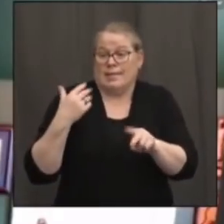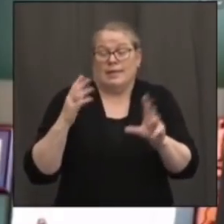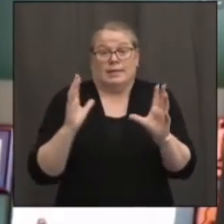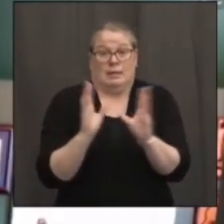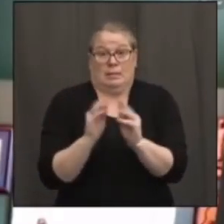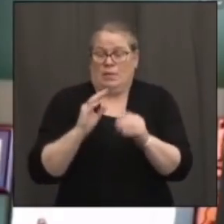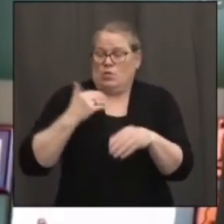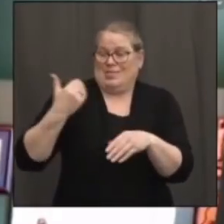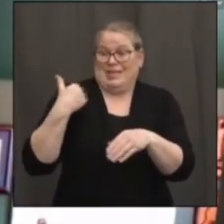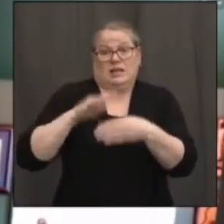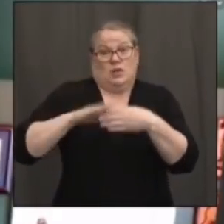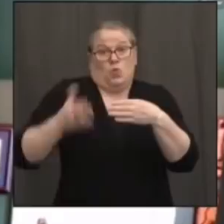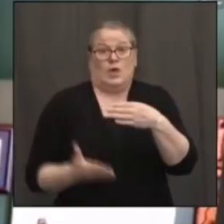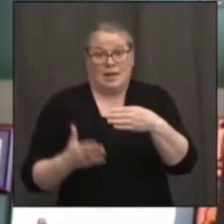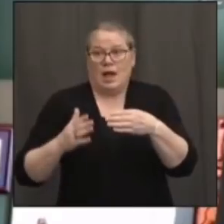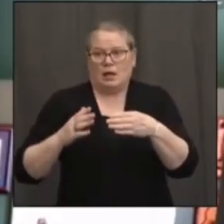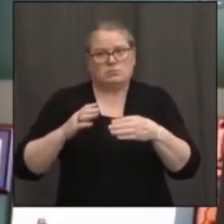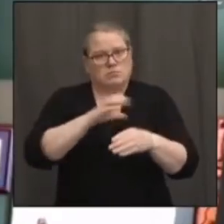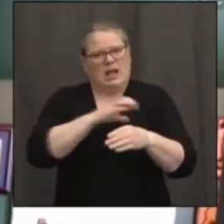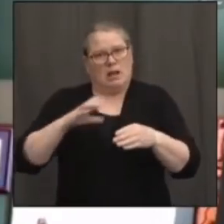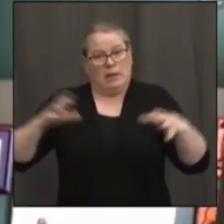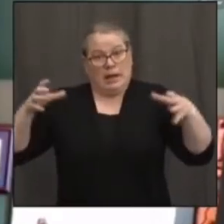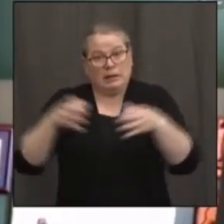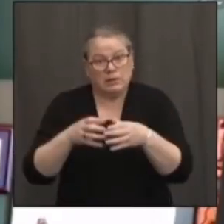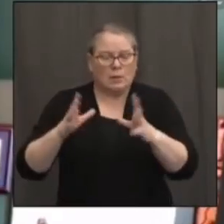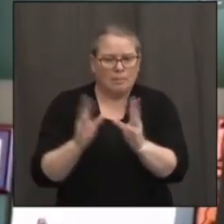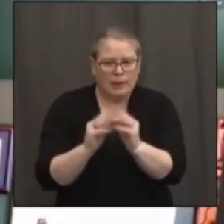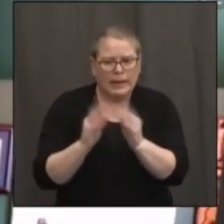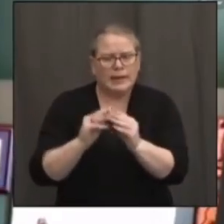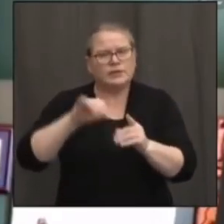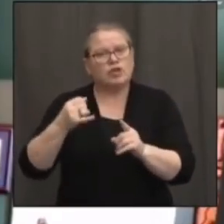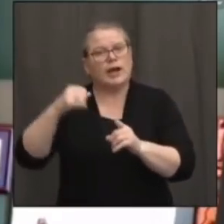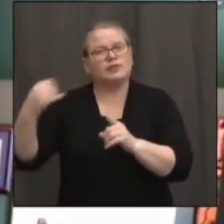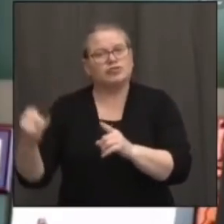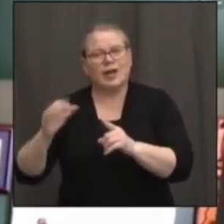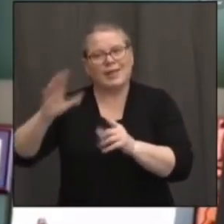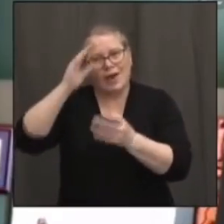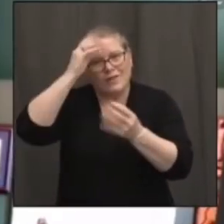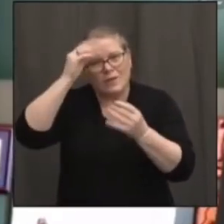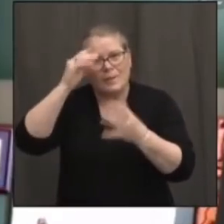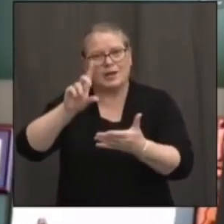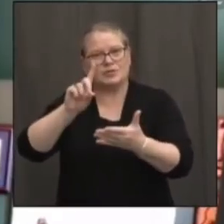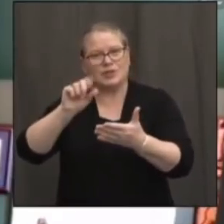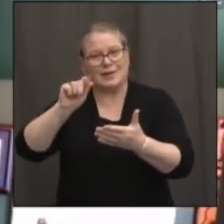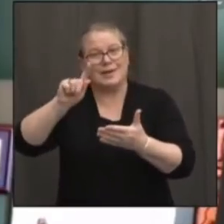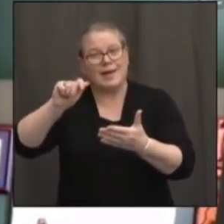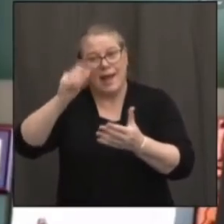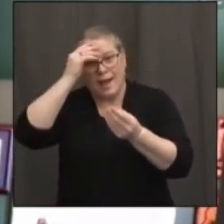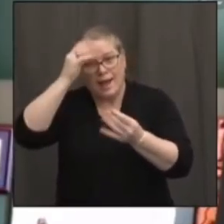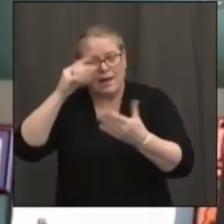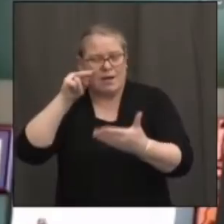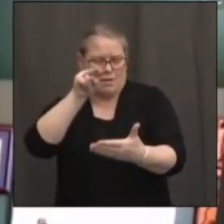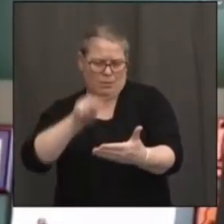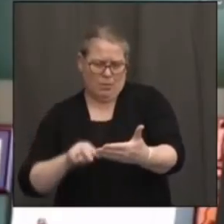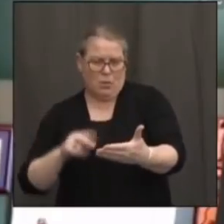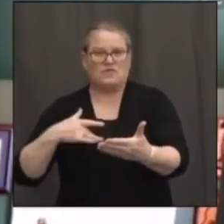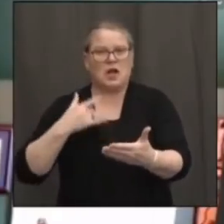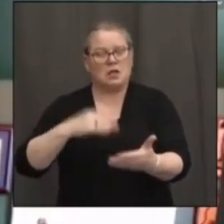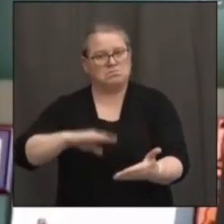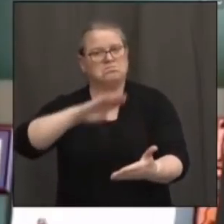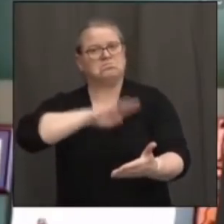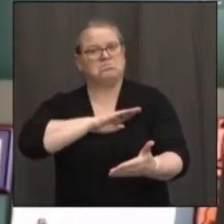subcommittee was thrilled with what we saw about the J&J vaccine, and we're glad that we're going to have it available. So we now have 3 vaccines. They're